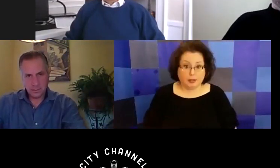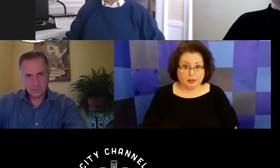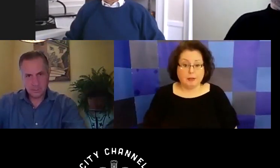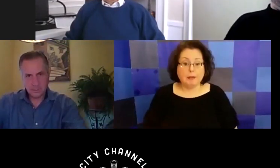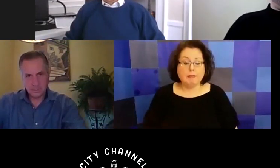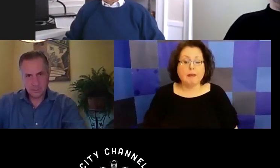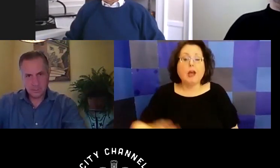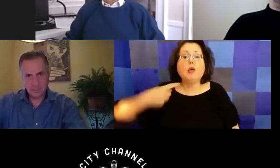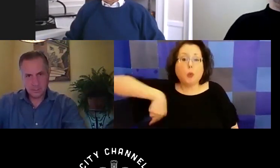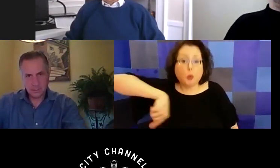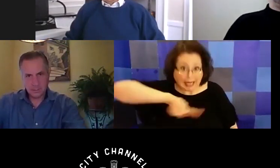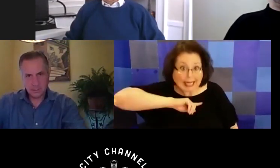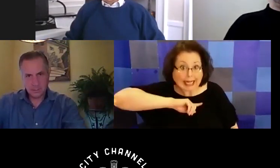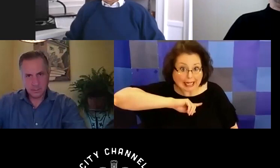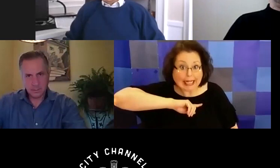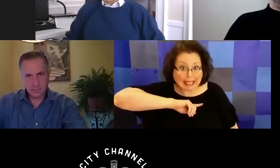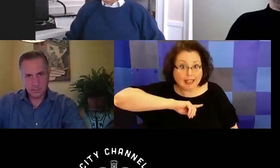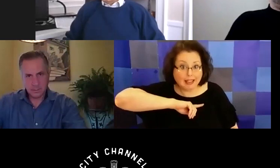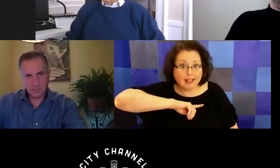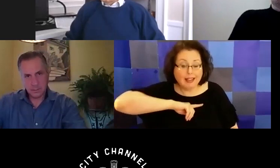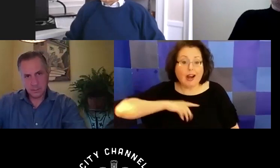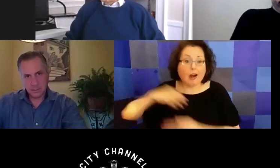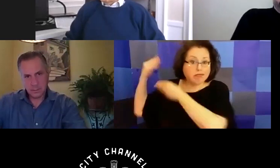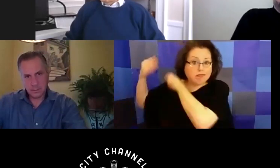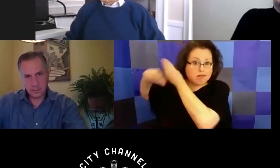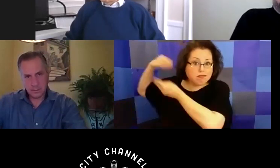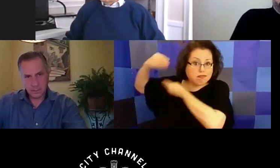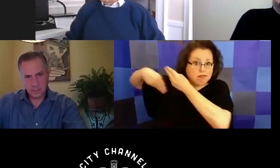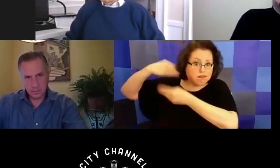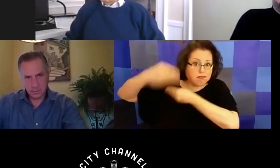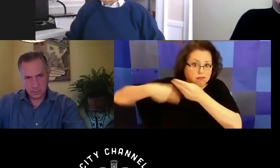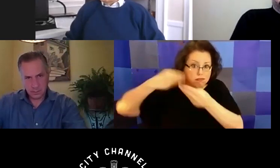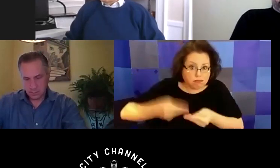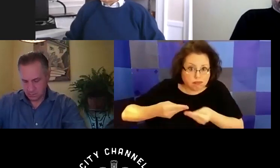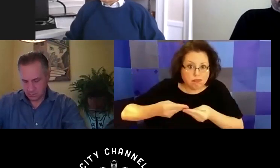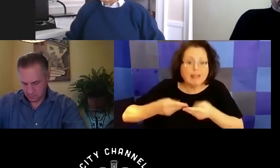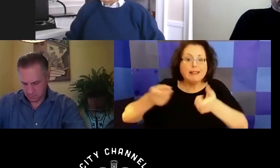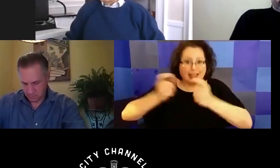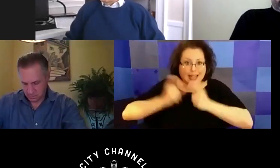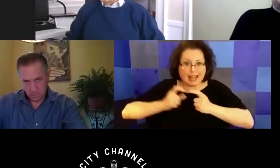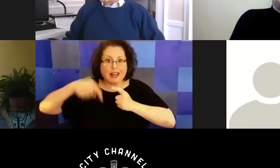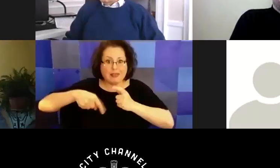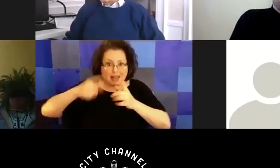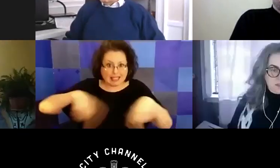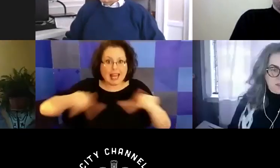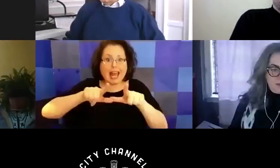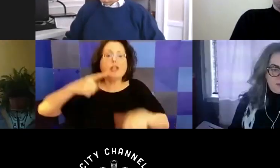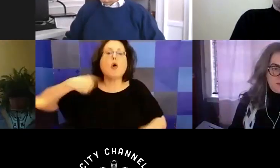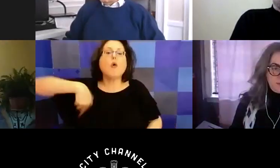So we are the heirs of this land, and we must be protected.